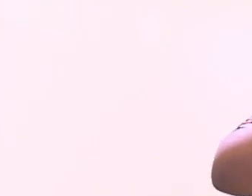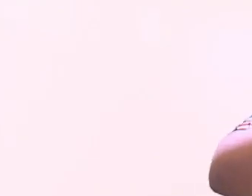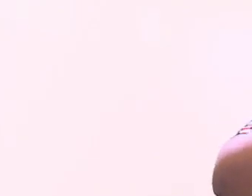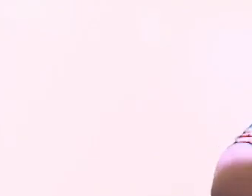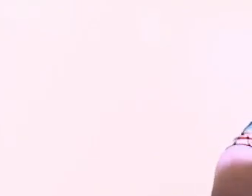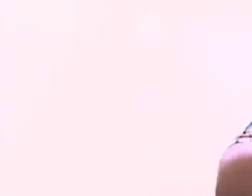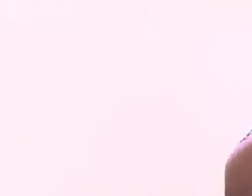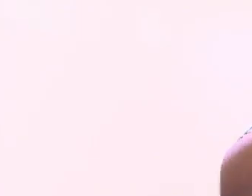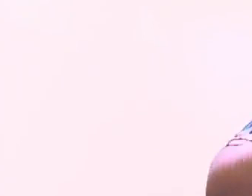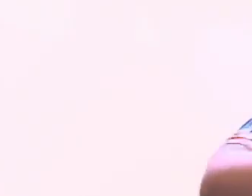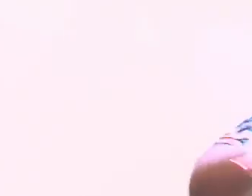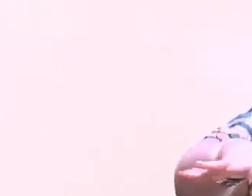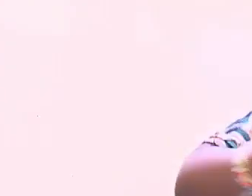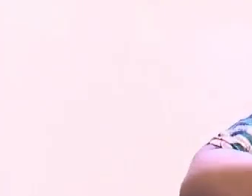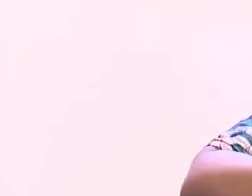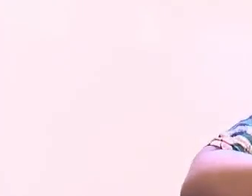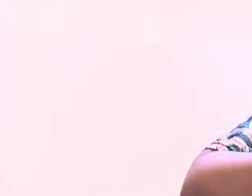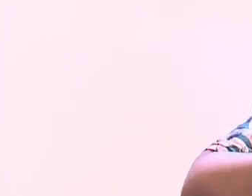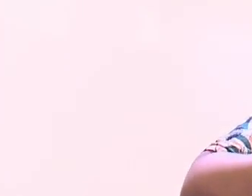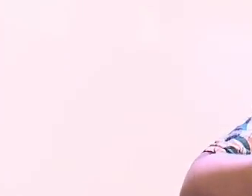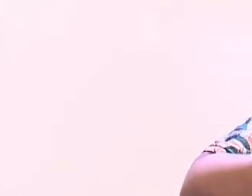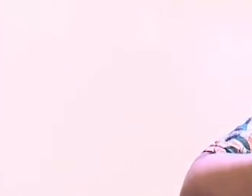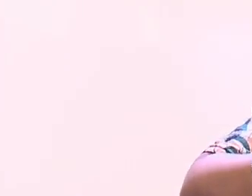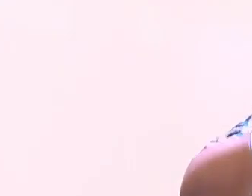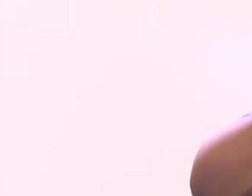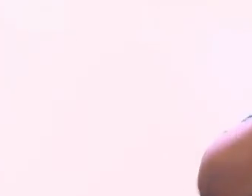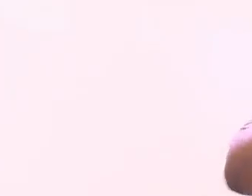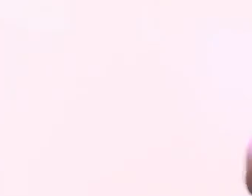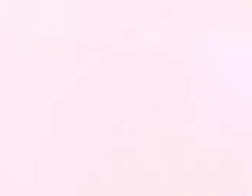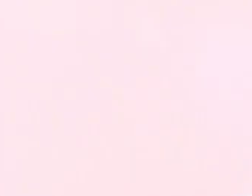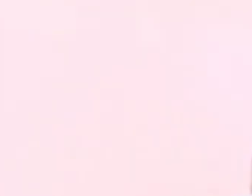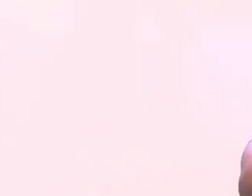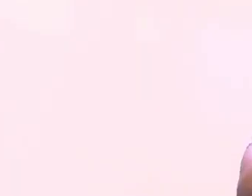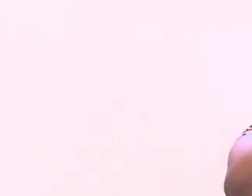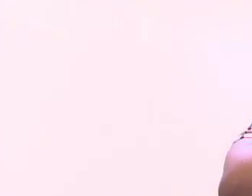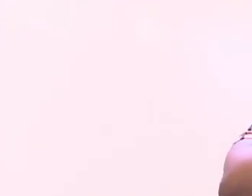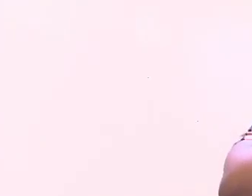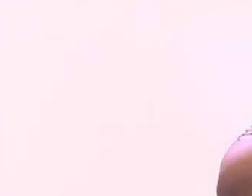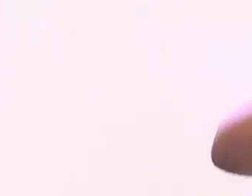advocate around accessibility in the emerging markets.